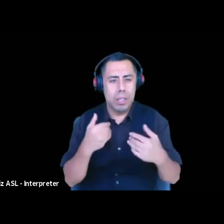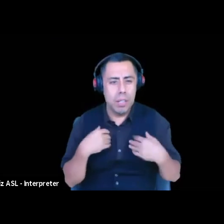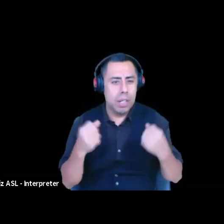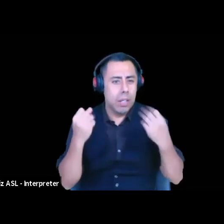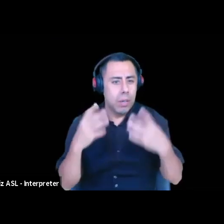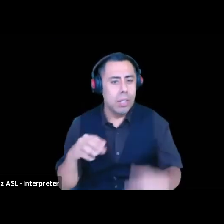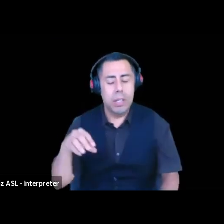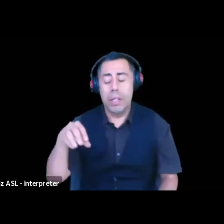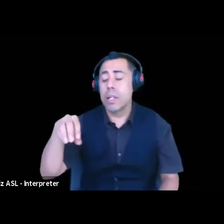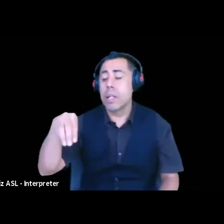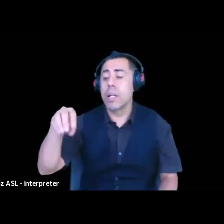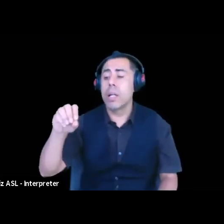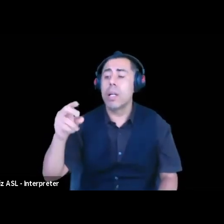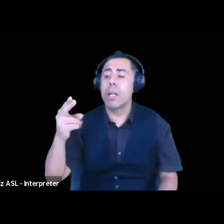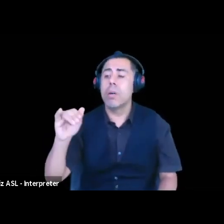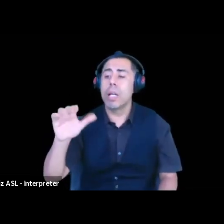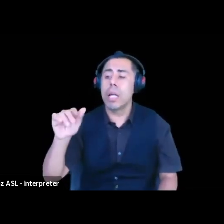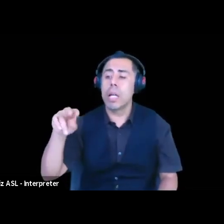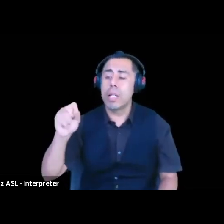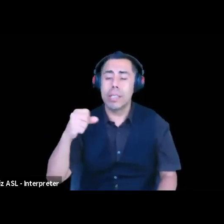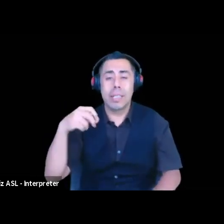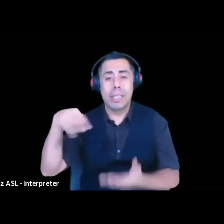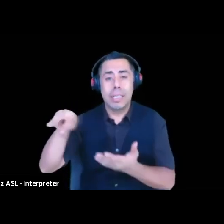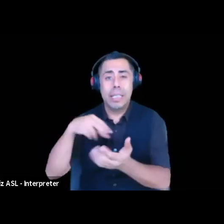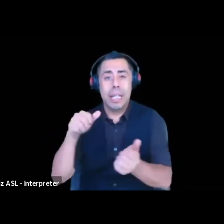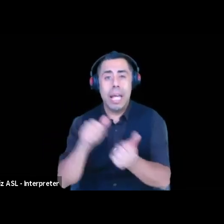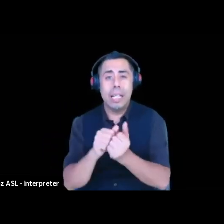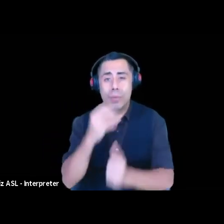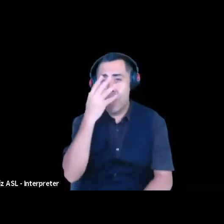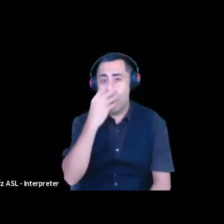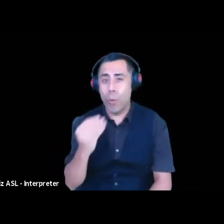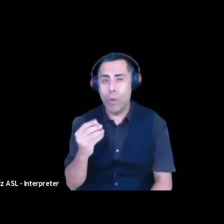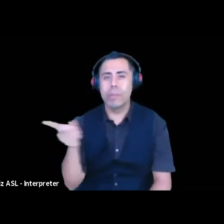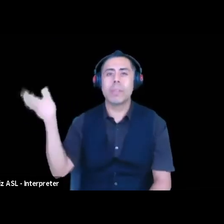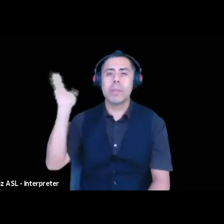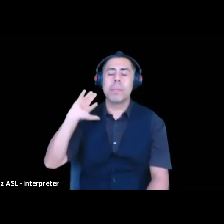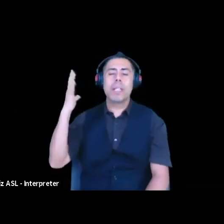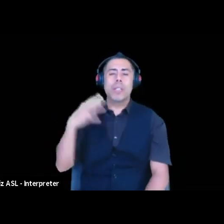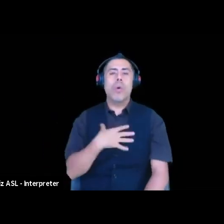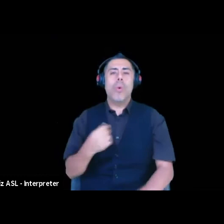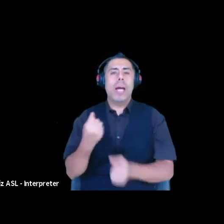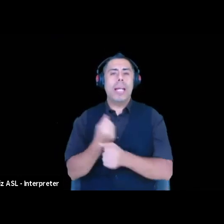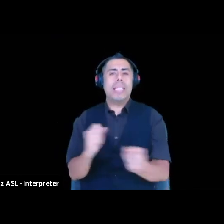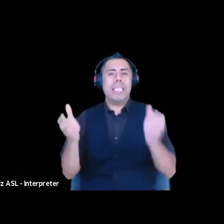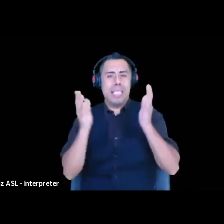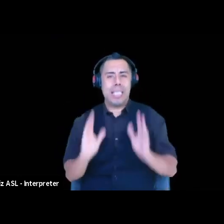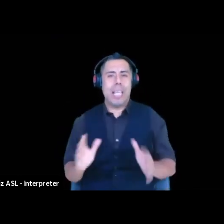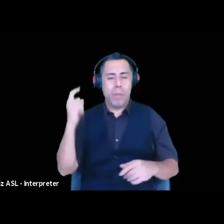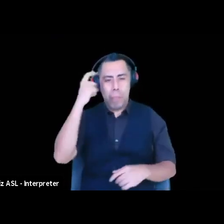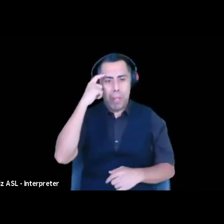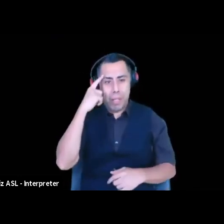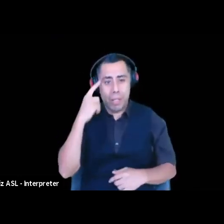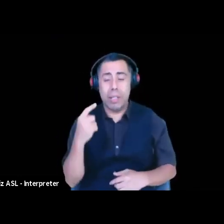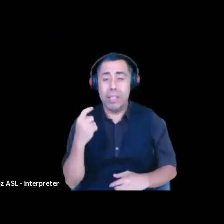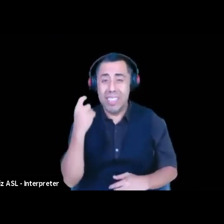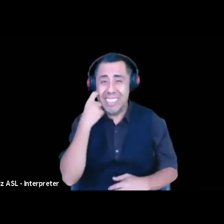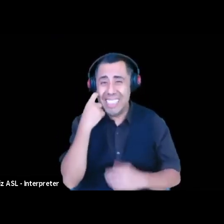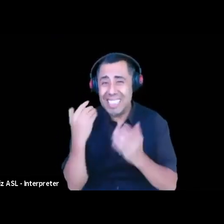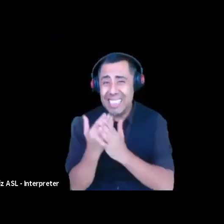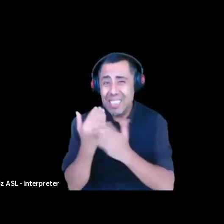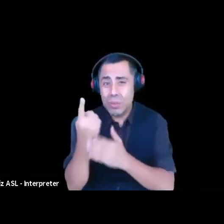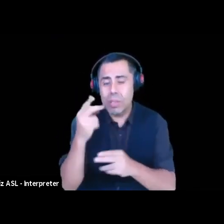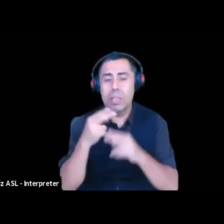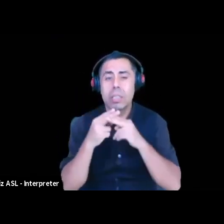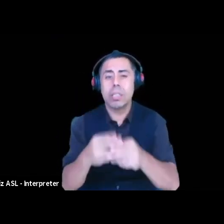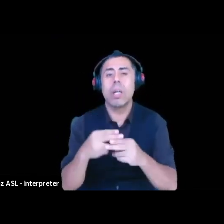the past, white savior mentality. The biggest one we have currently in film is Smoke Signals. And that's something